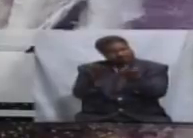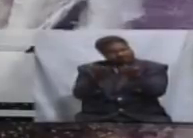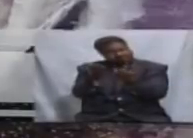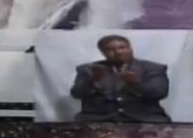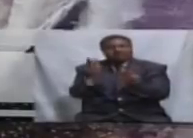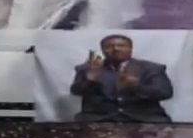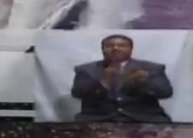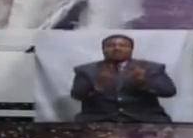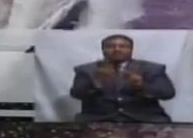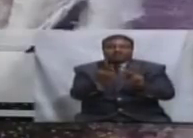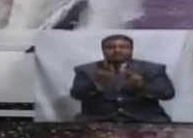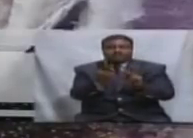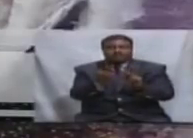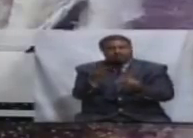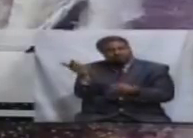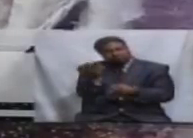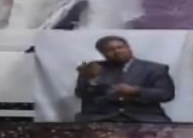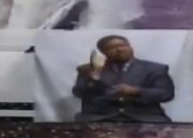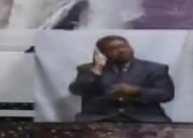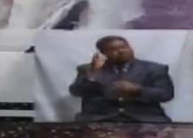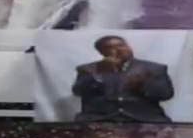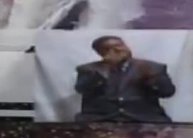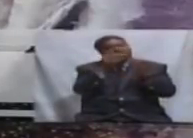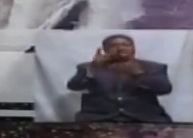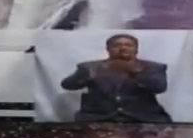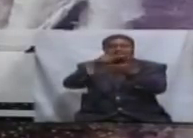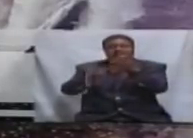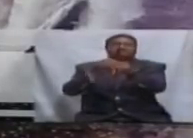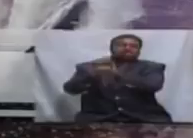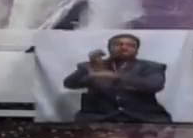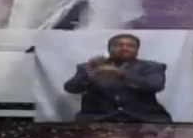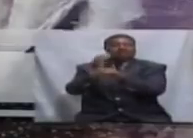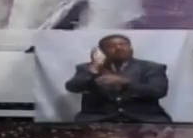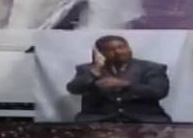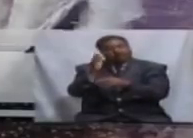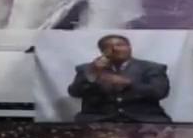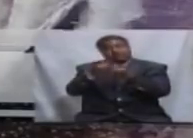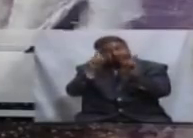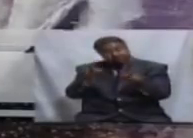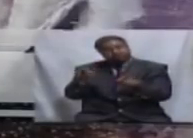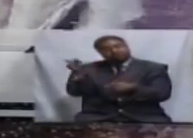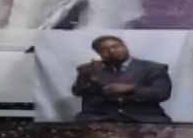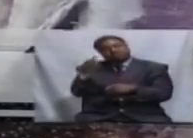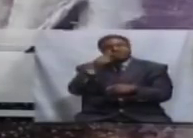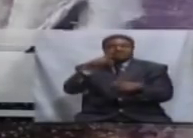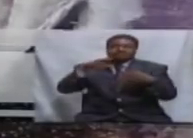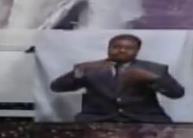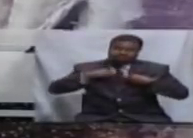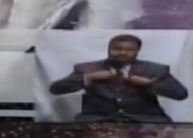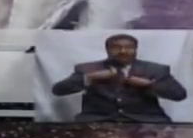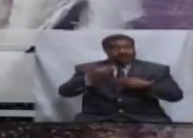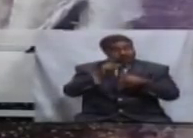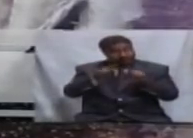said this is why they will be subjected to a lot of criticism. President Lungu has, however, assured them of State House